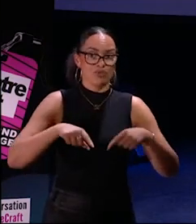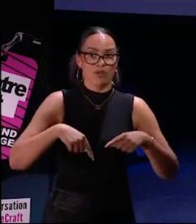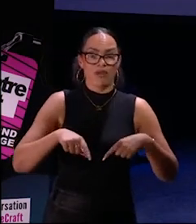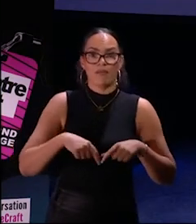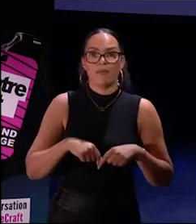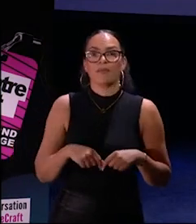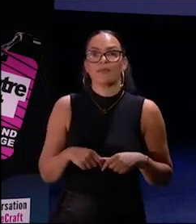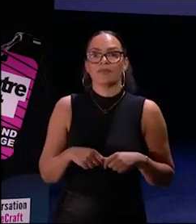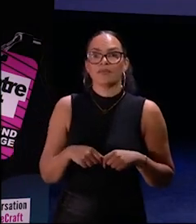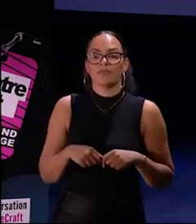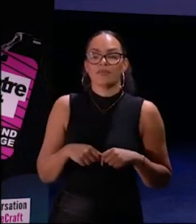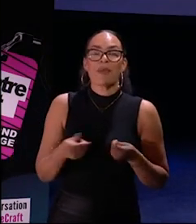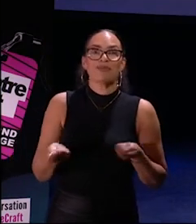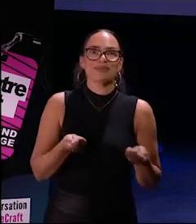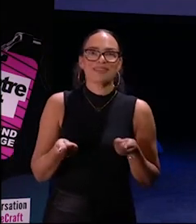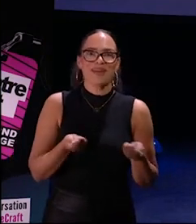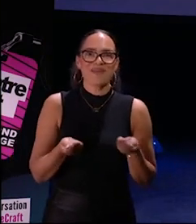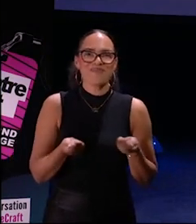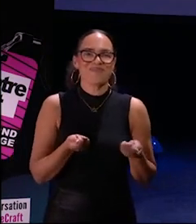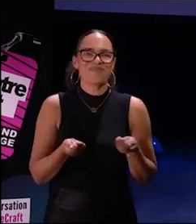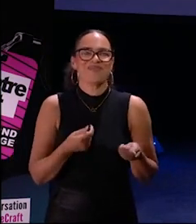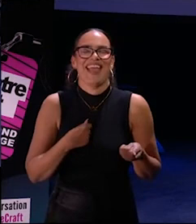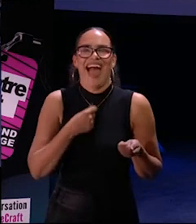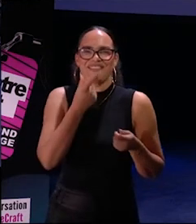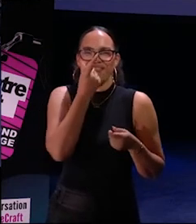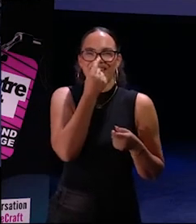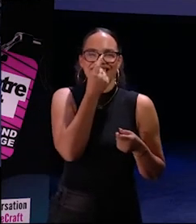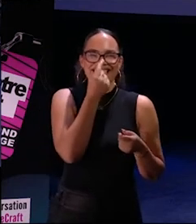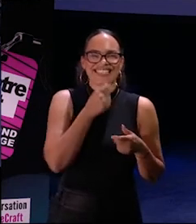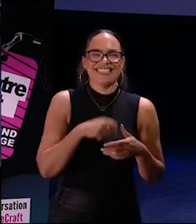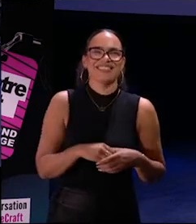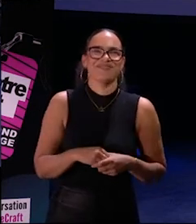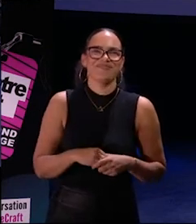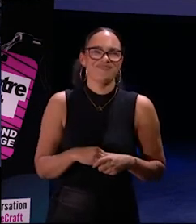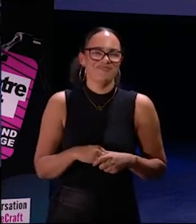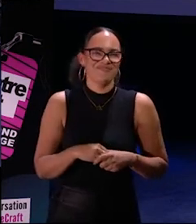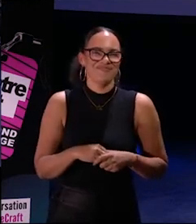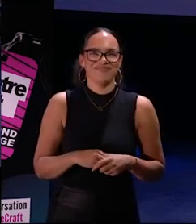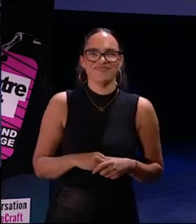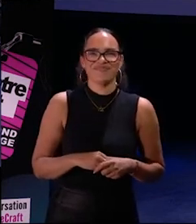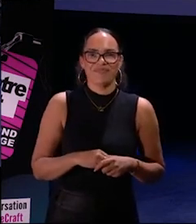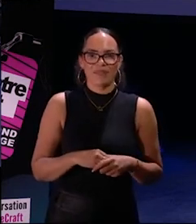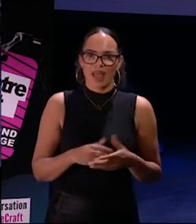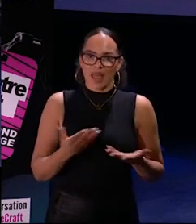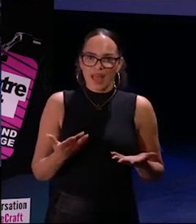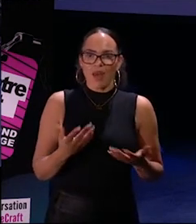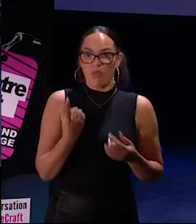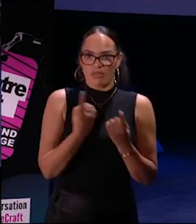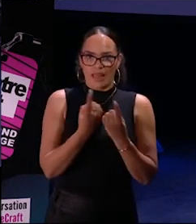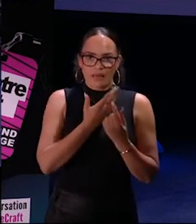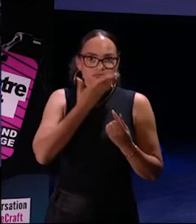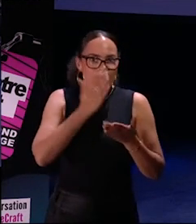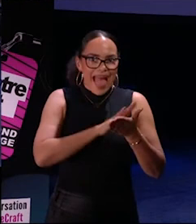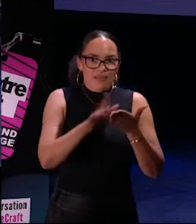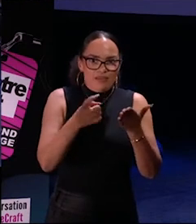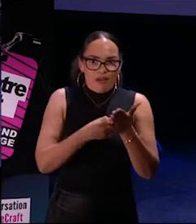little bit of ability to put those things in place. I often think about the fact that we don't have HR departments or